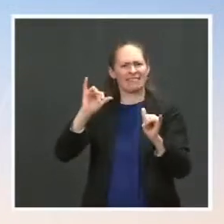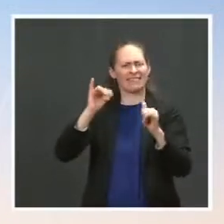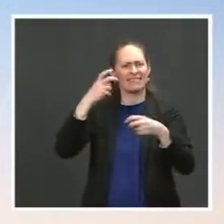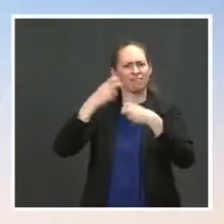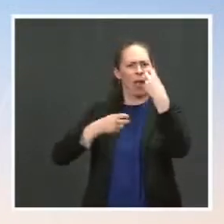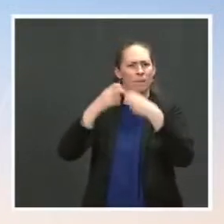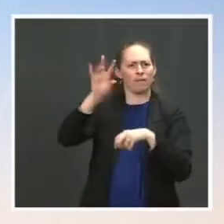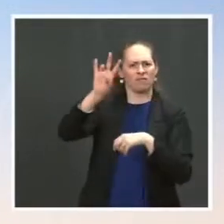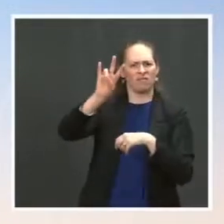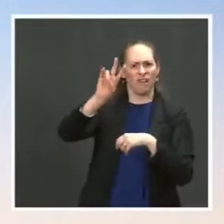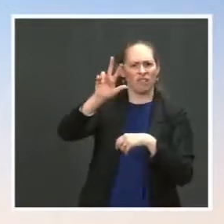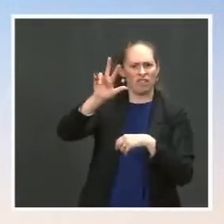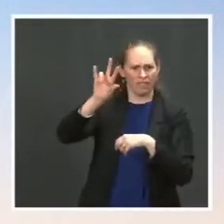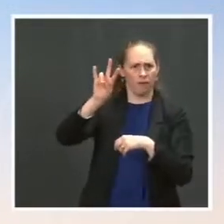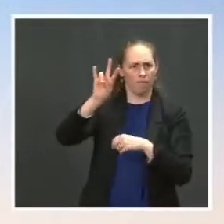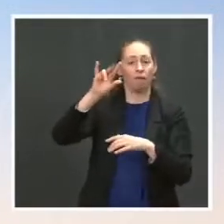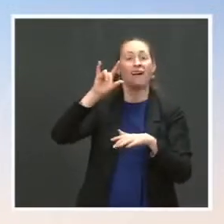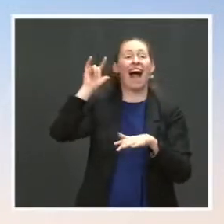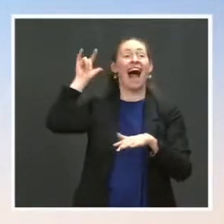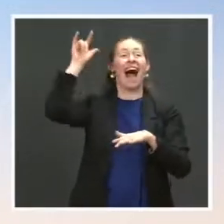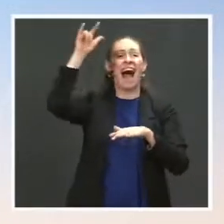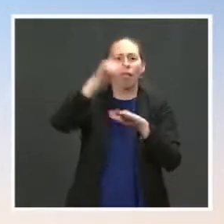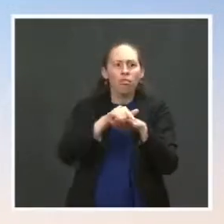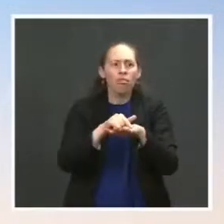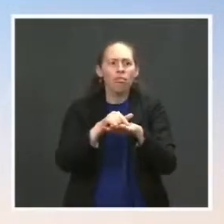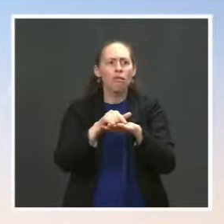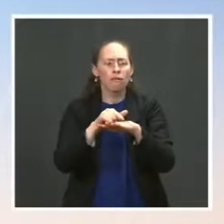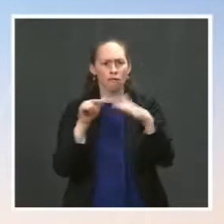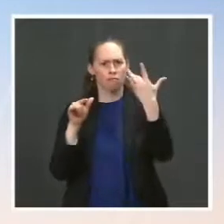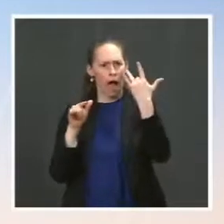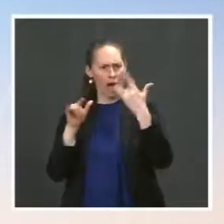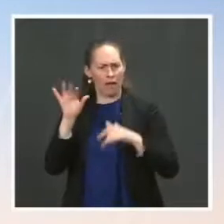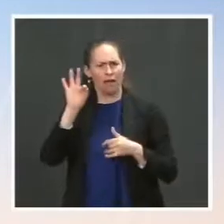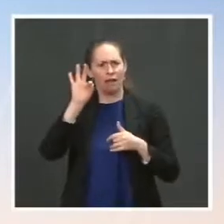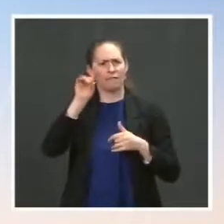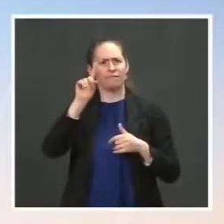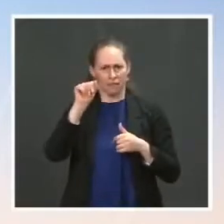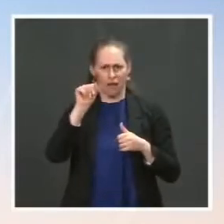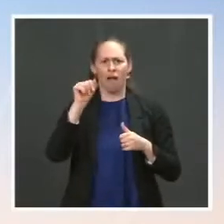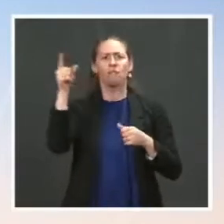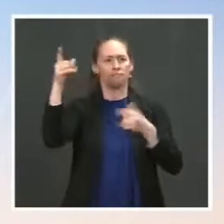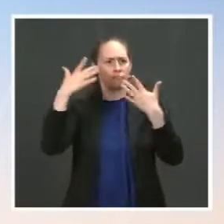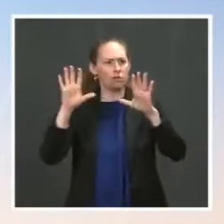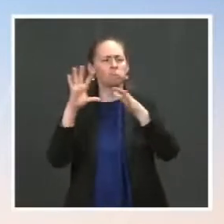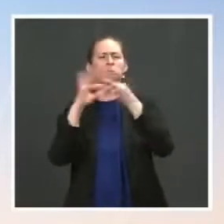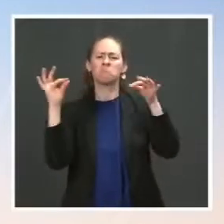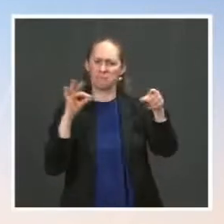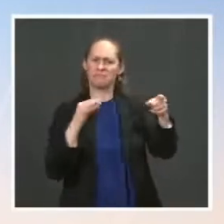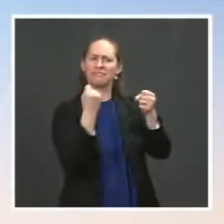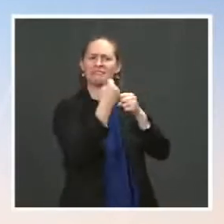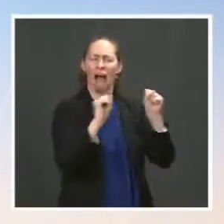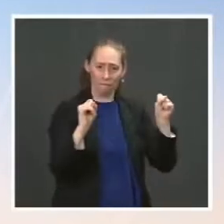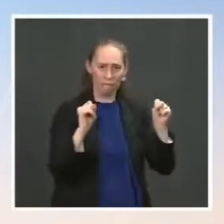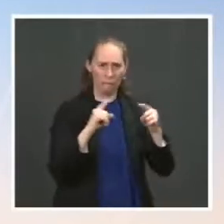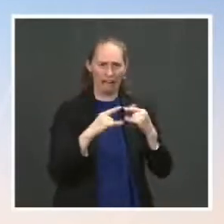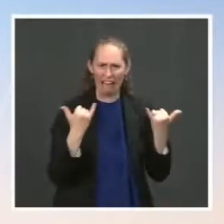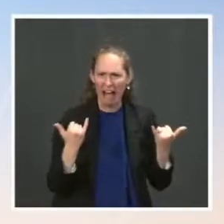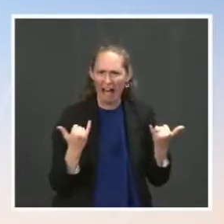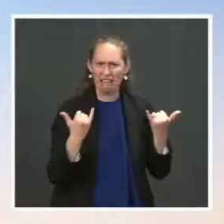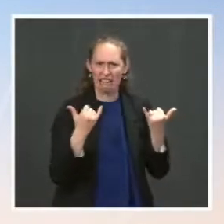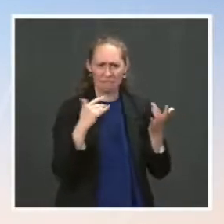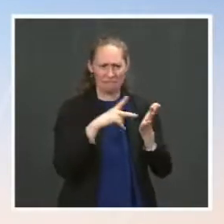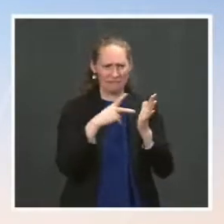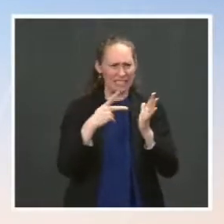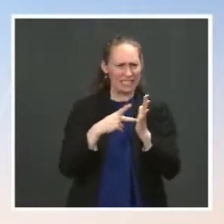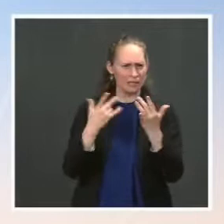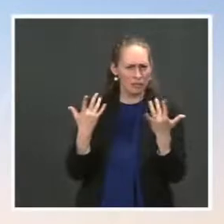this was months after the FAA said they were safe to fly again. I'm curious if you still have confidence in the FAA's decision to lift the